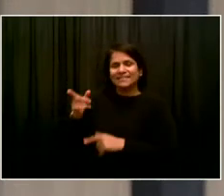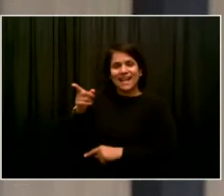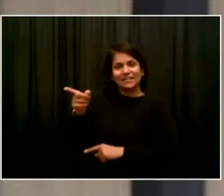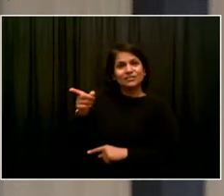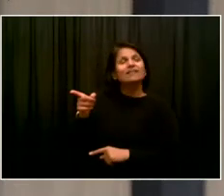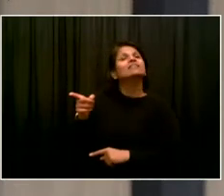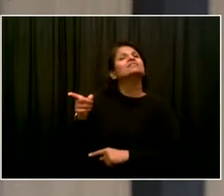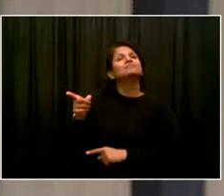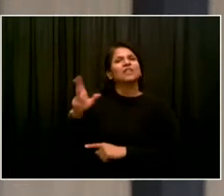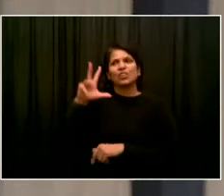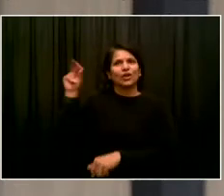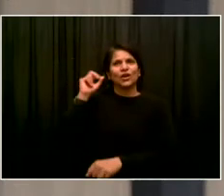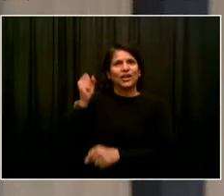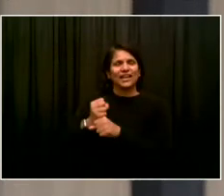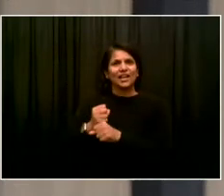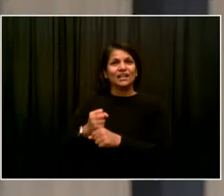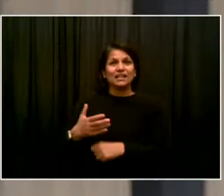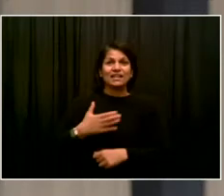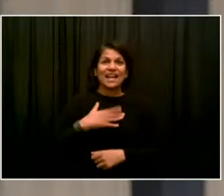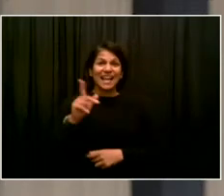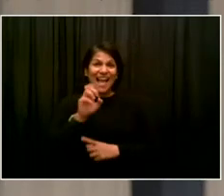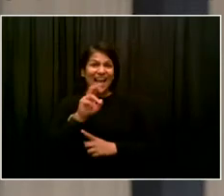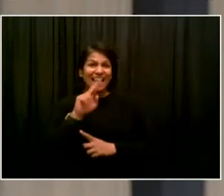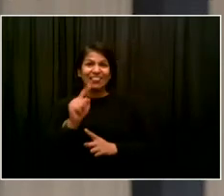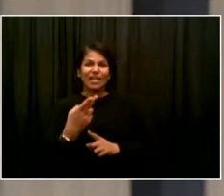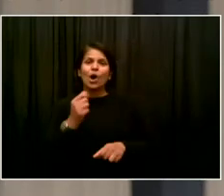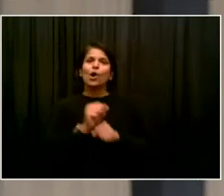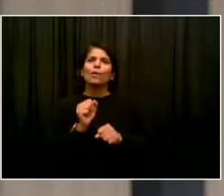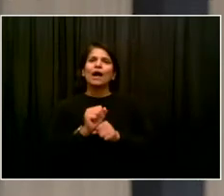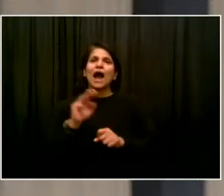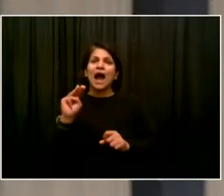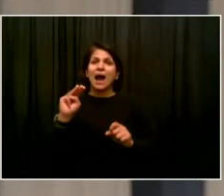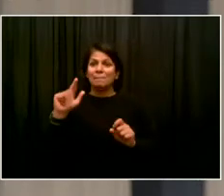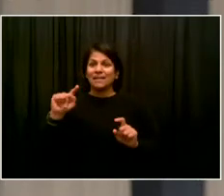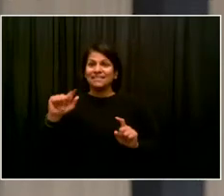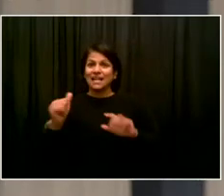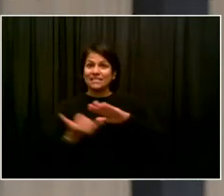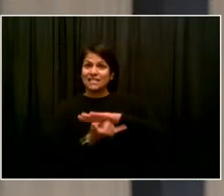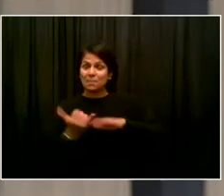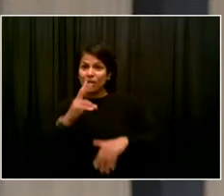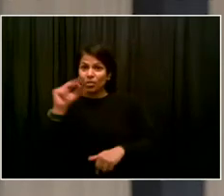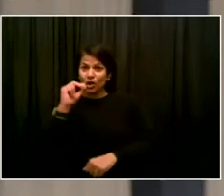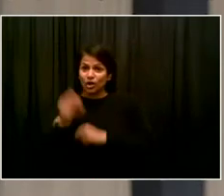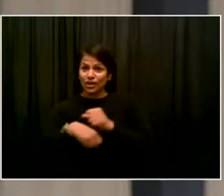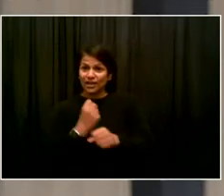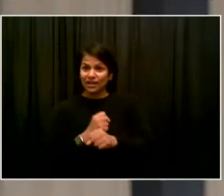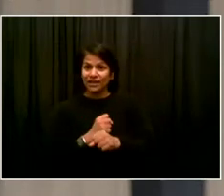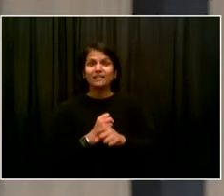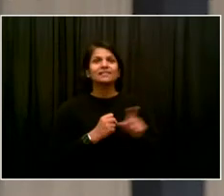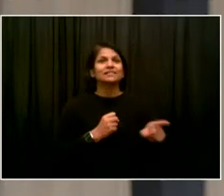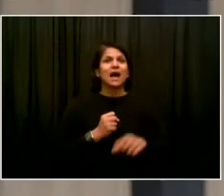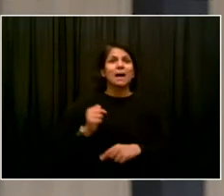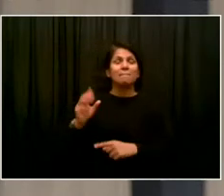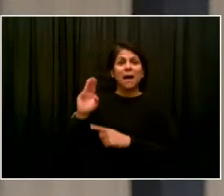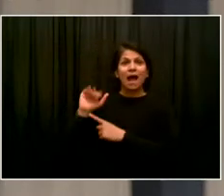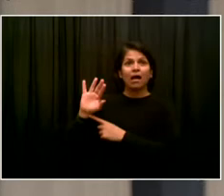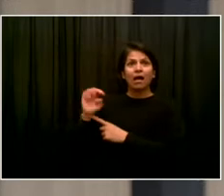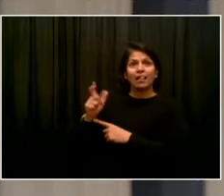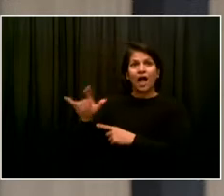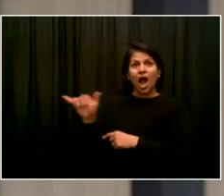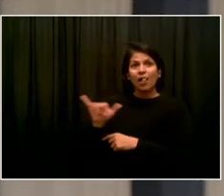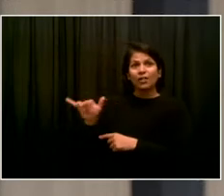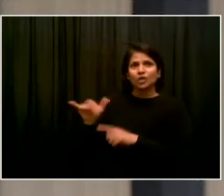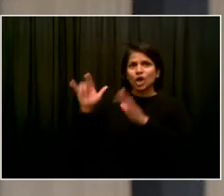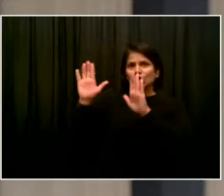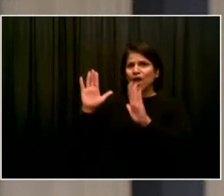years. Michael, who is also a really fine actor, he's been in more New York City productions than I